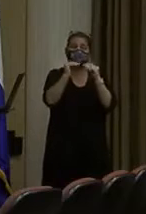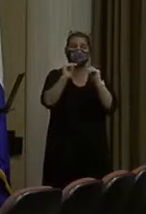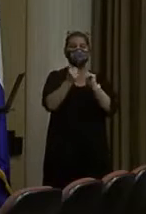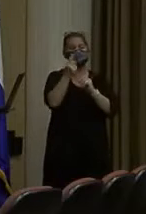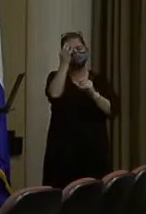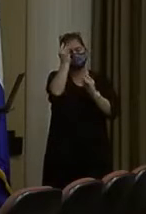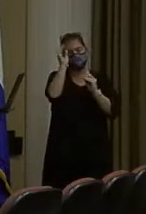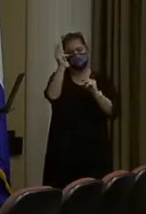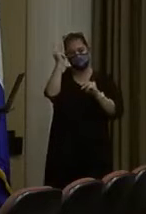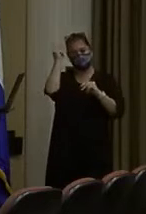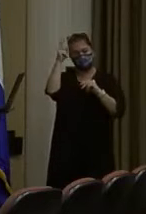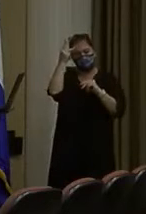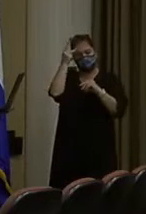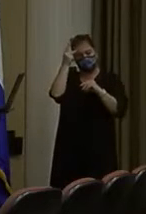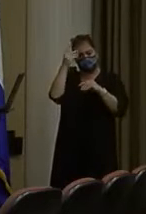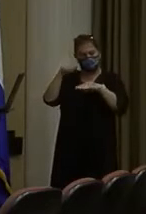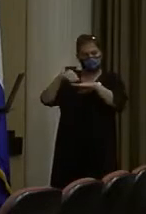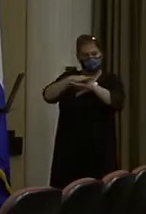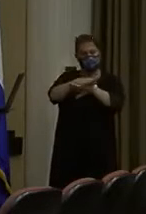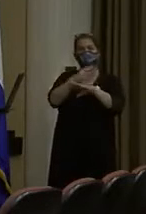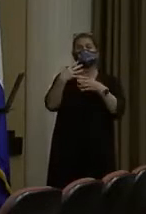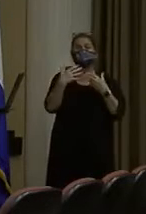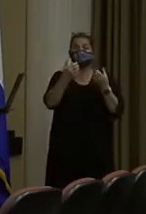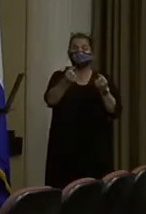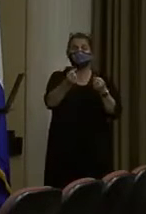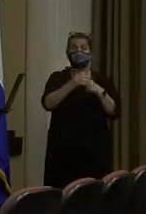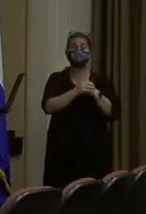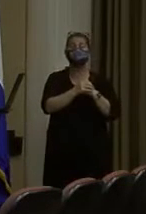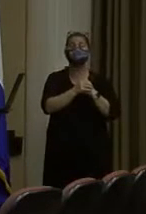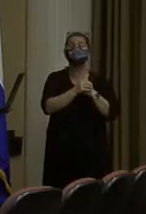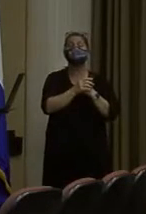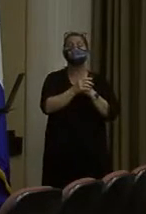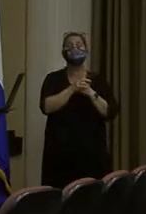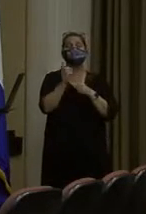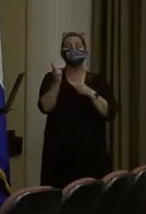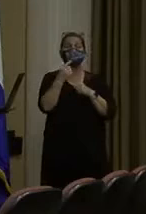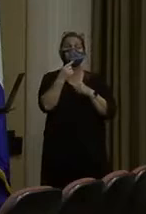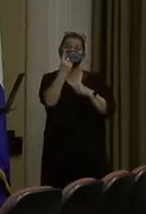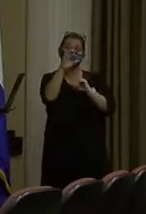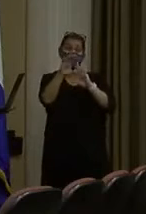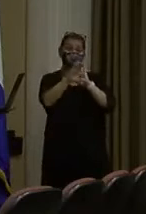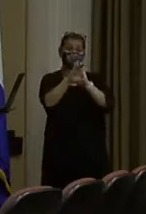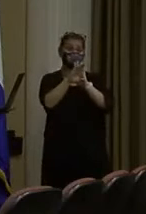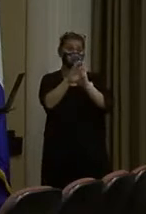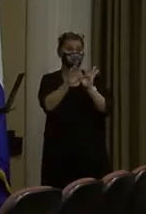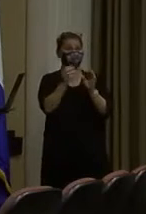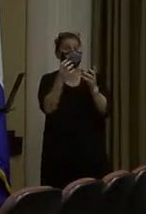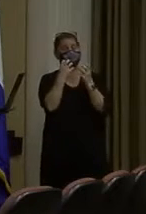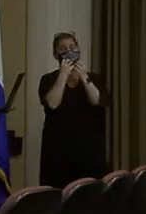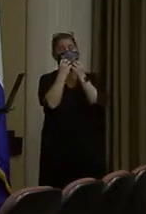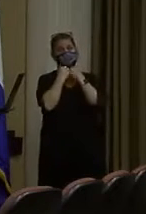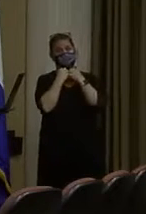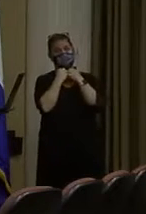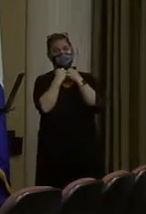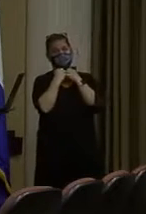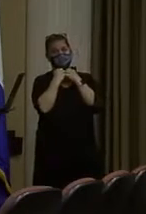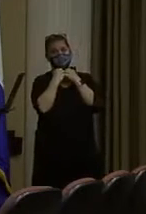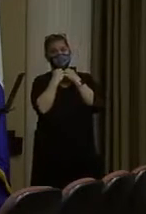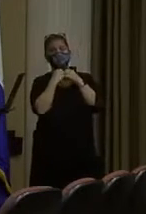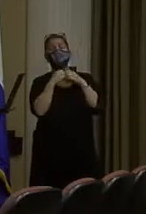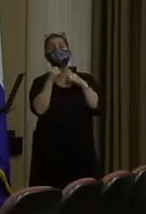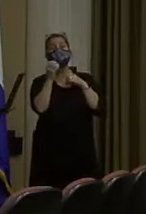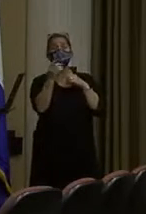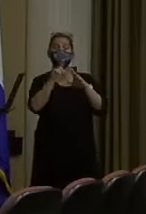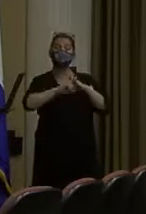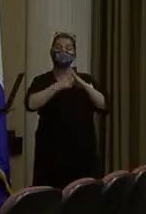pesky political determinants of health. And, they say that a picture is worth 1,000 words. So I want